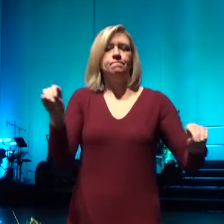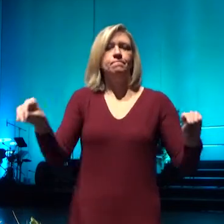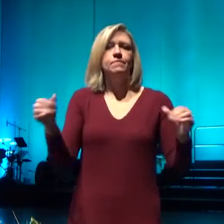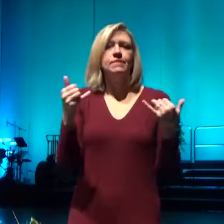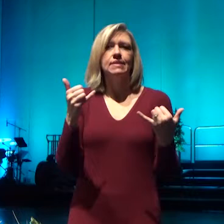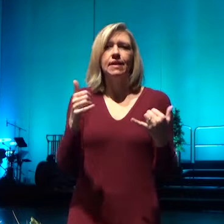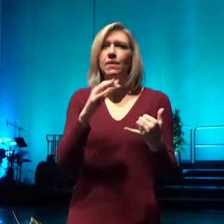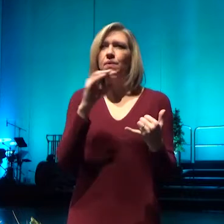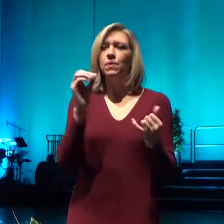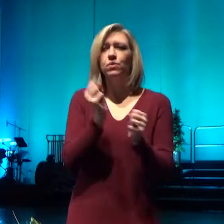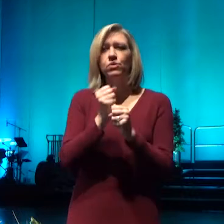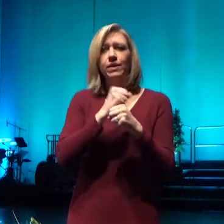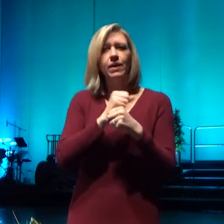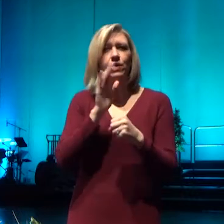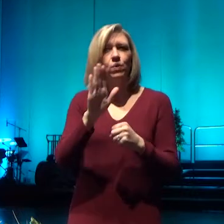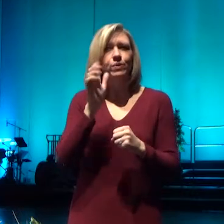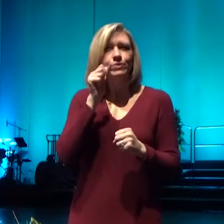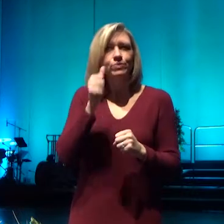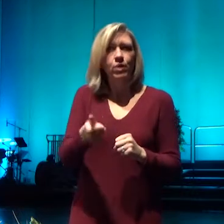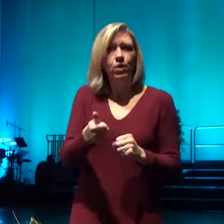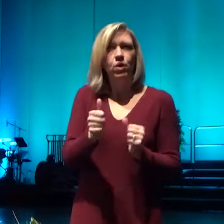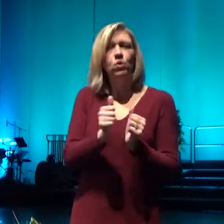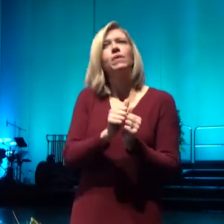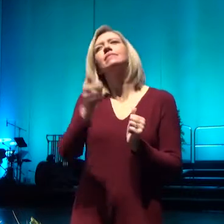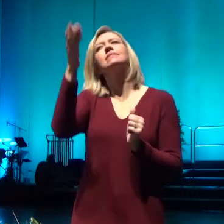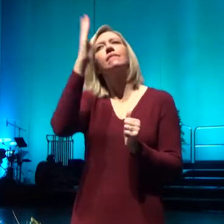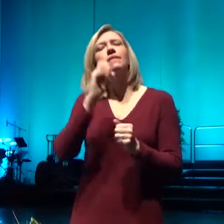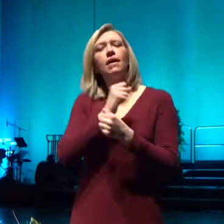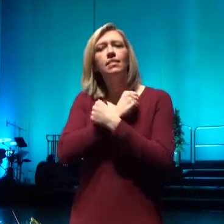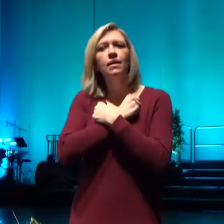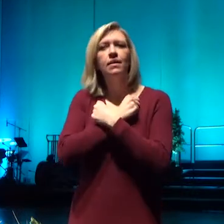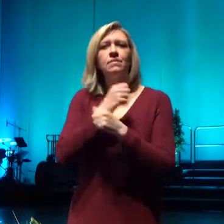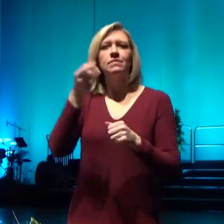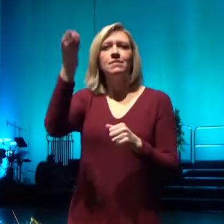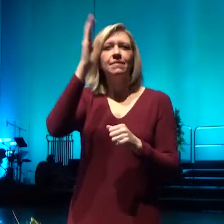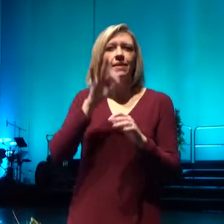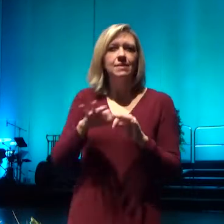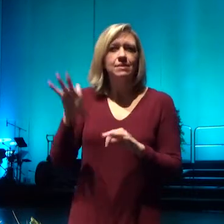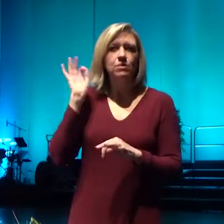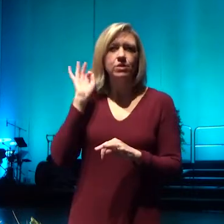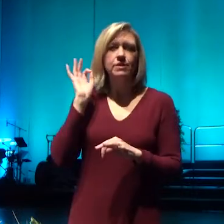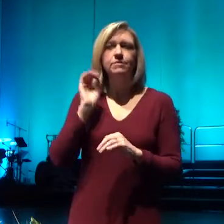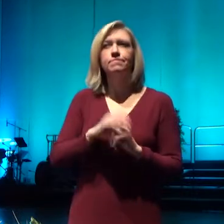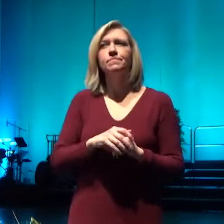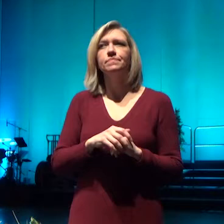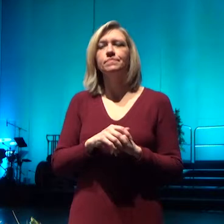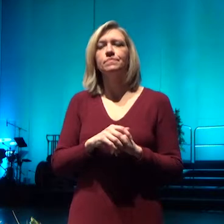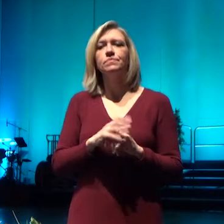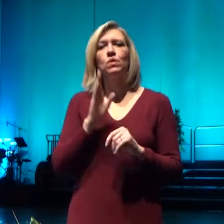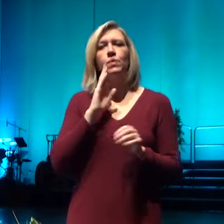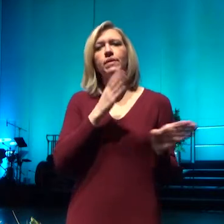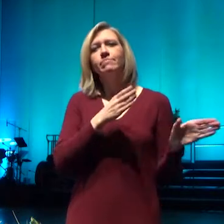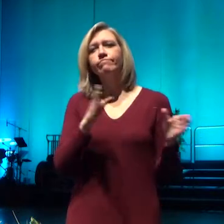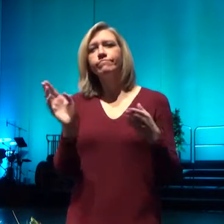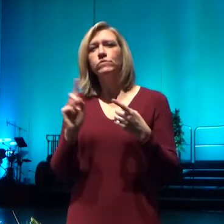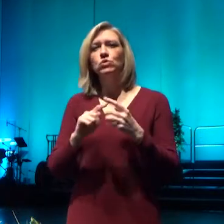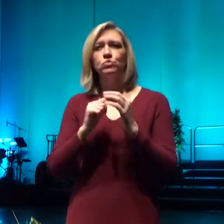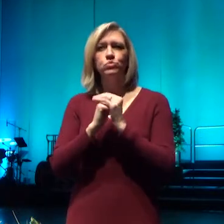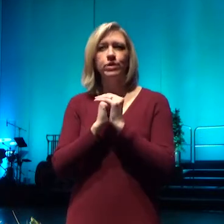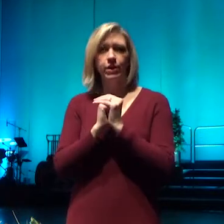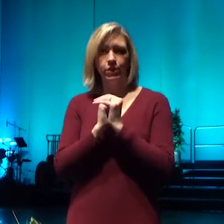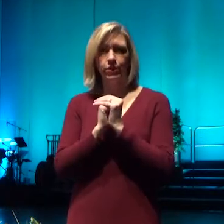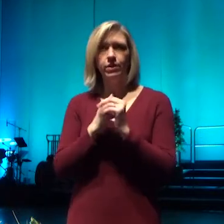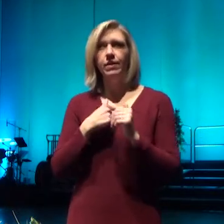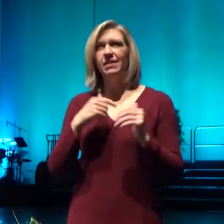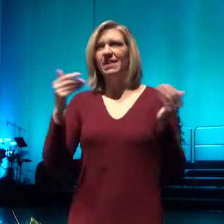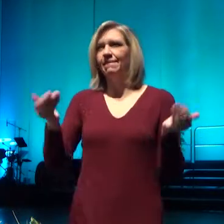to co-create your tomorrow with divine love and divine spirit. We're going to move into prayer now, and I